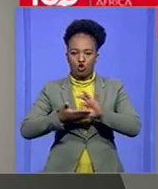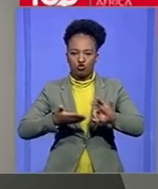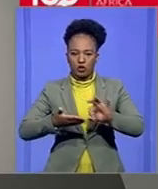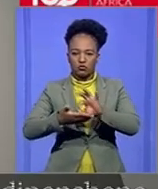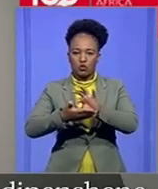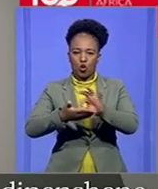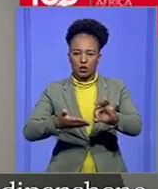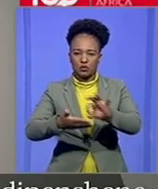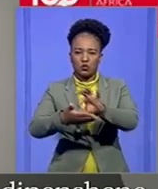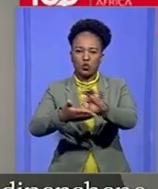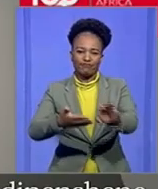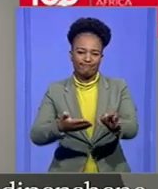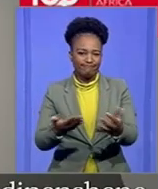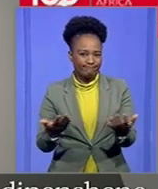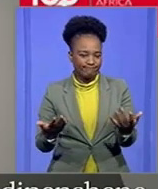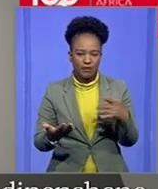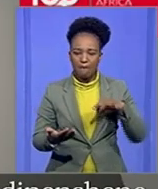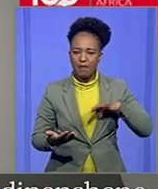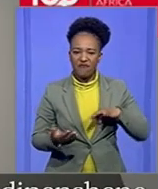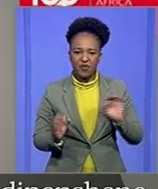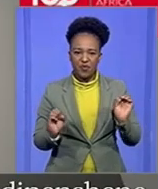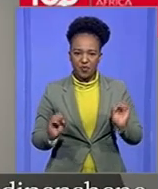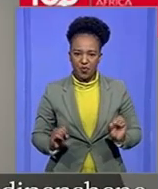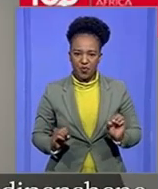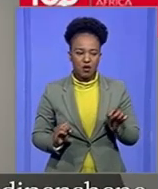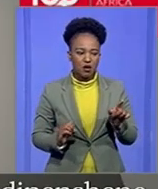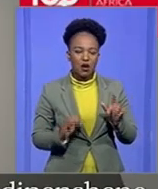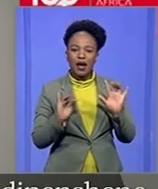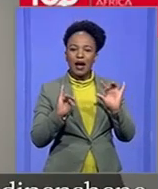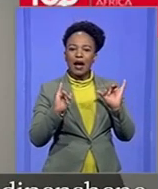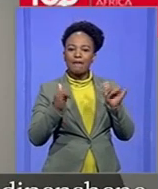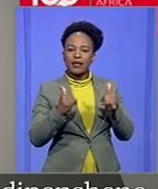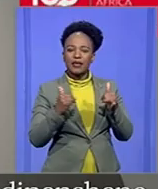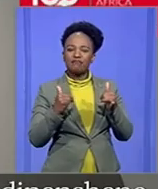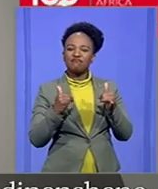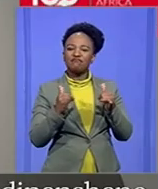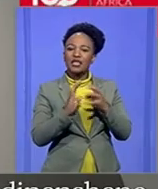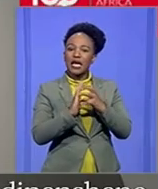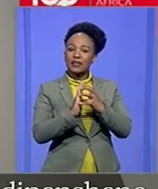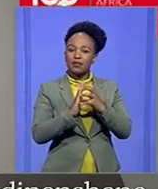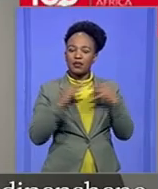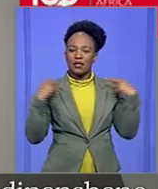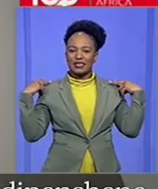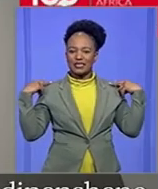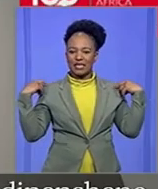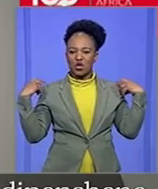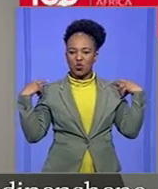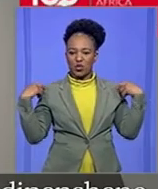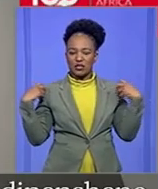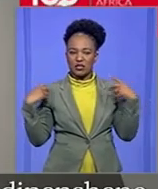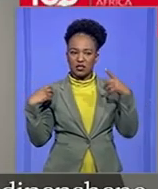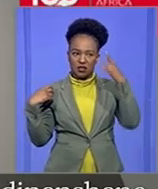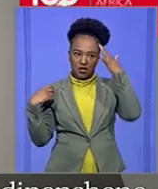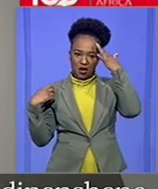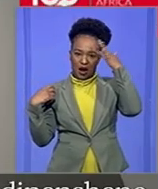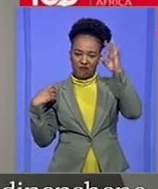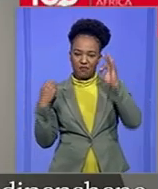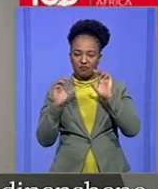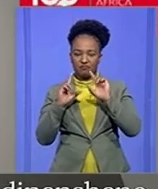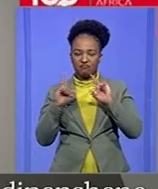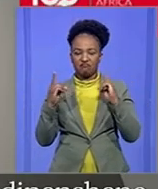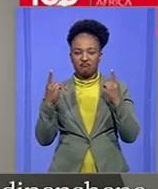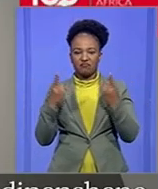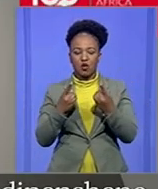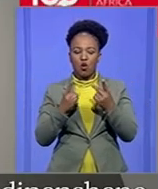that a security company that is, for example, contracted by a government department or even a private sector